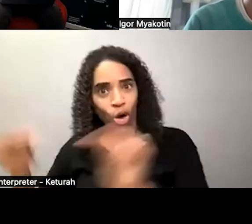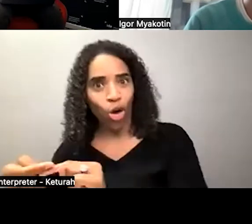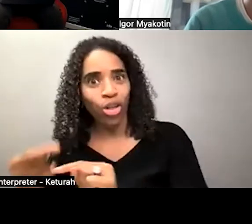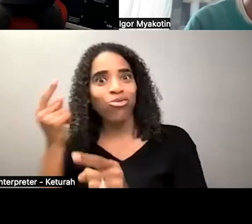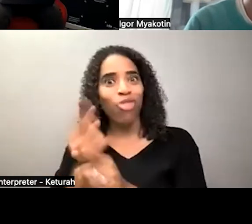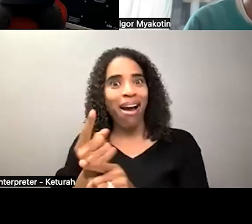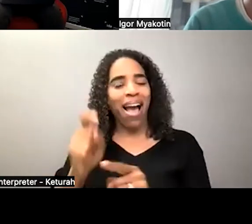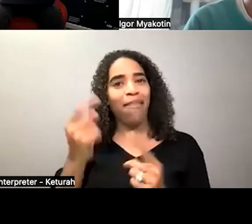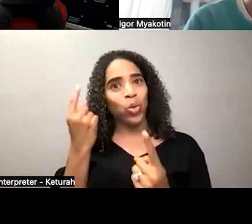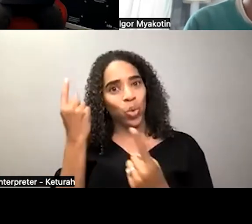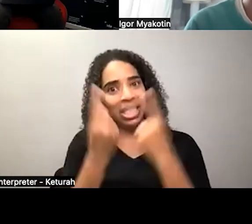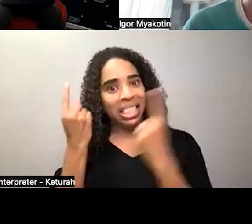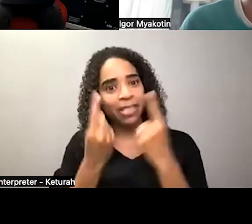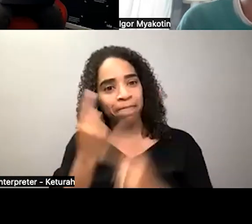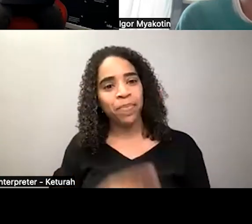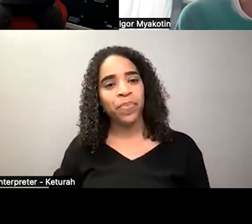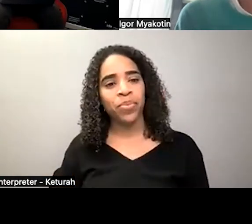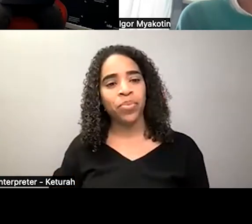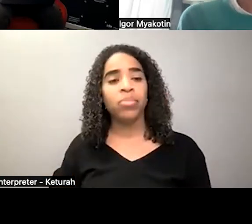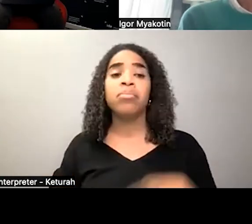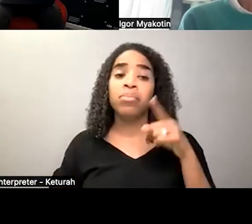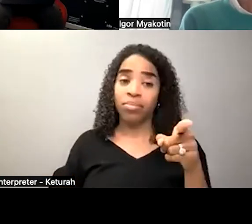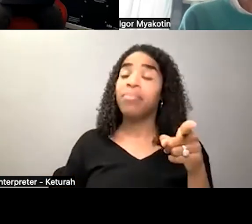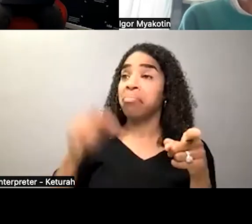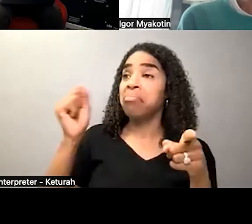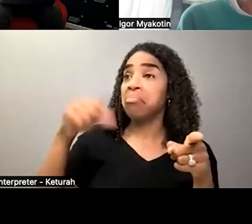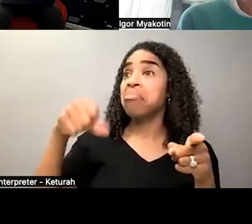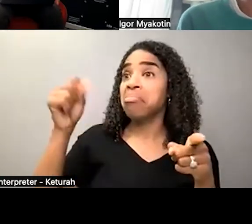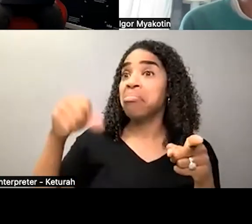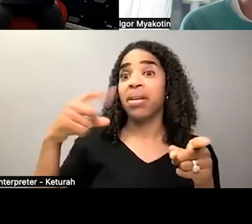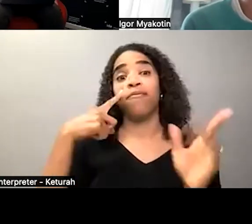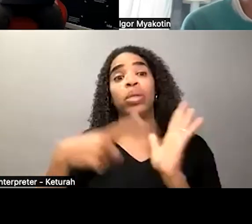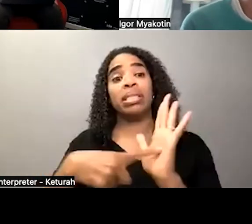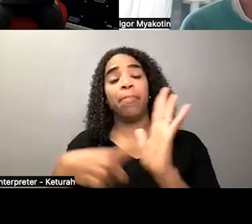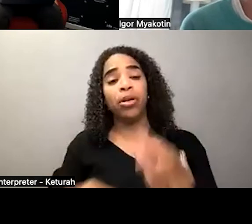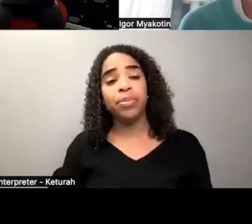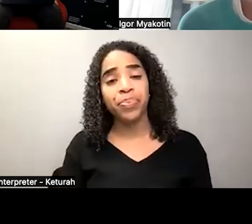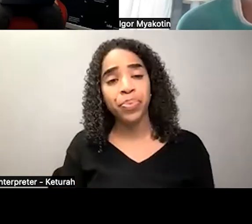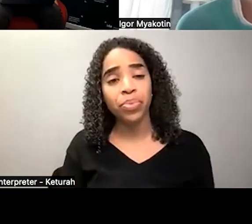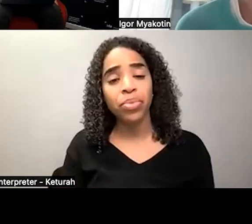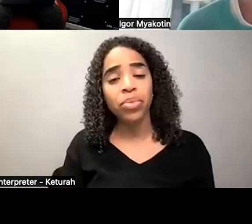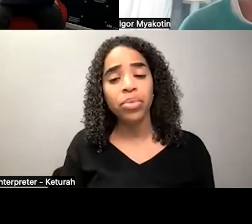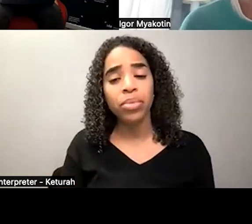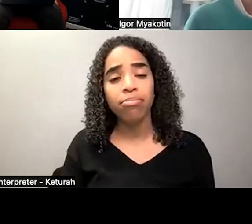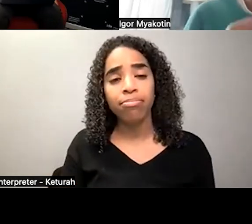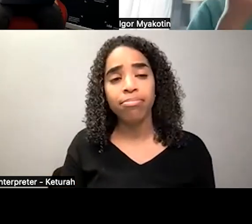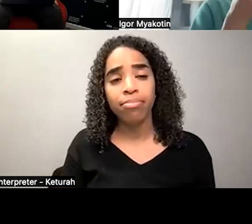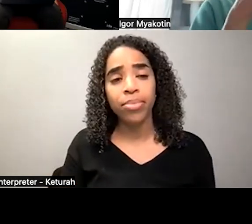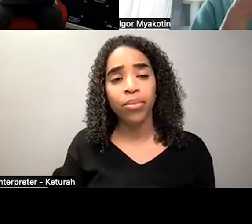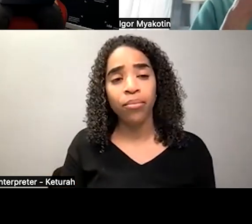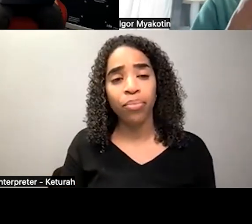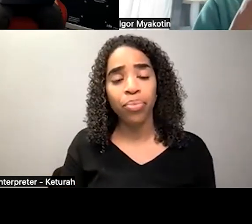to take into account. Yes, for example, there is a subject in Cuba is that your own